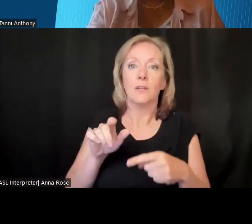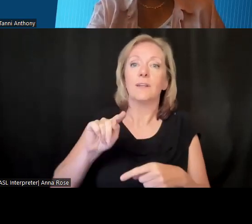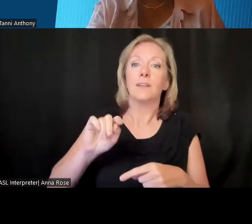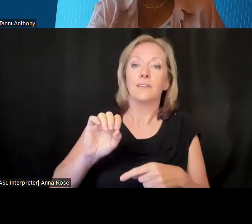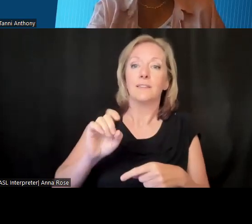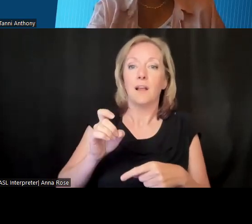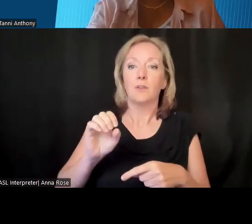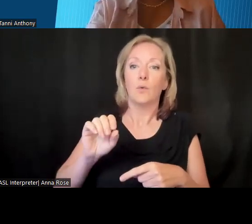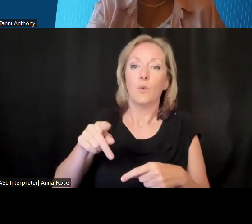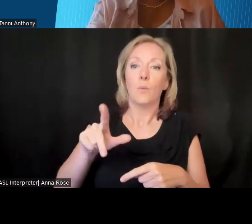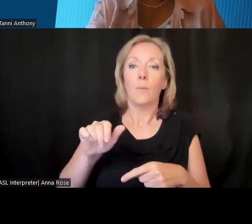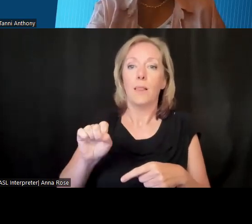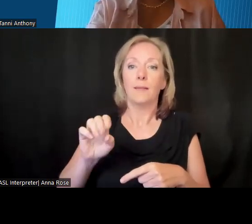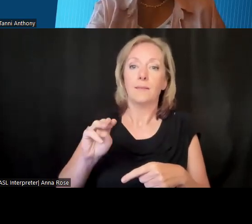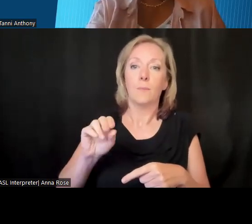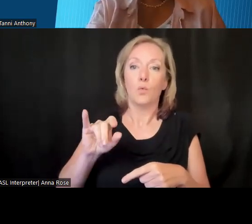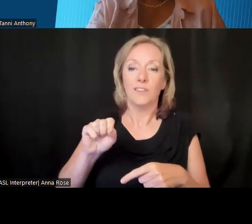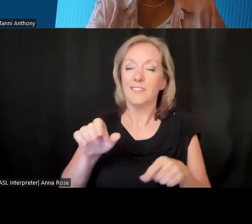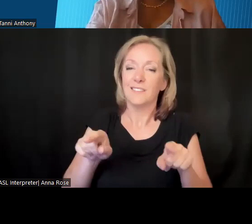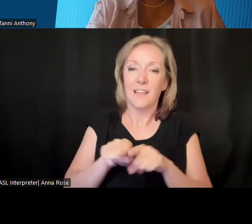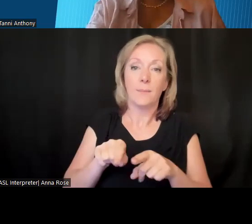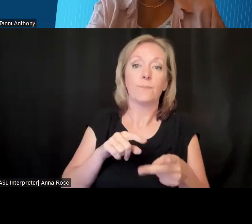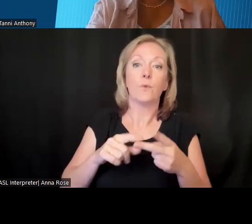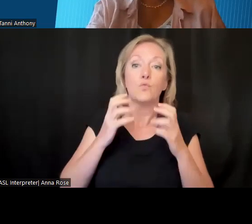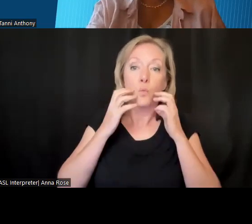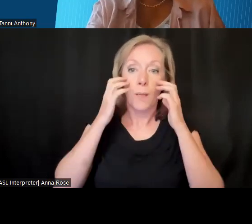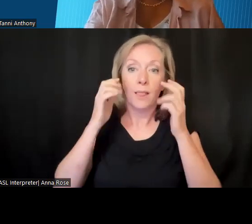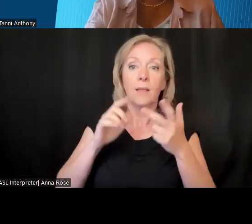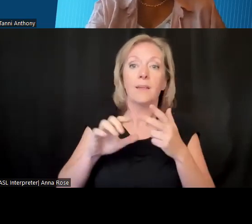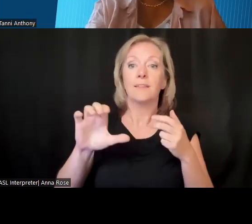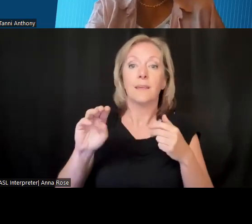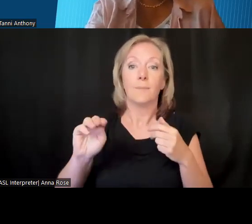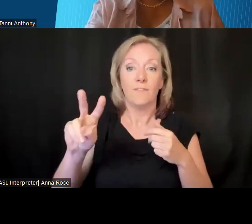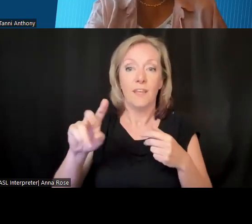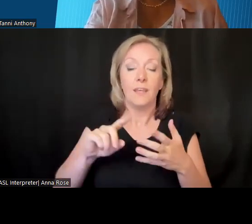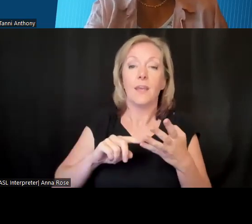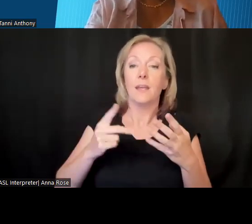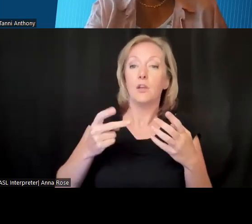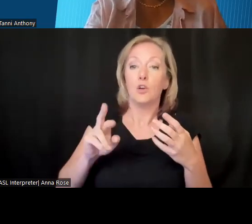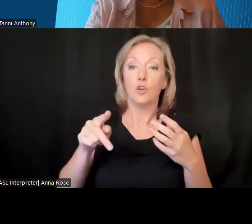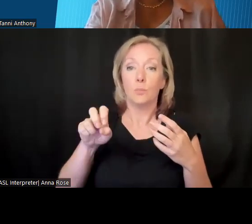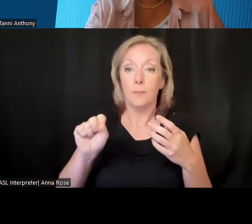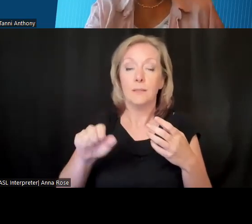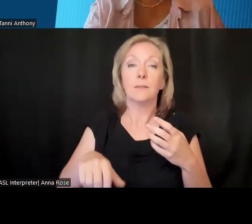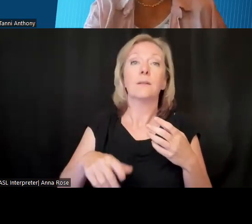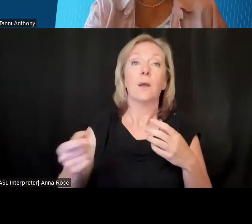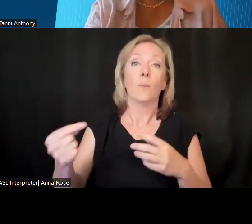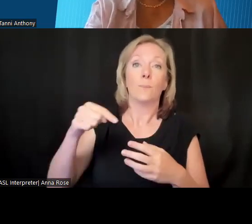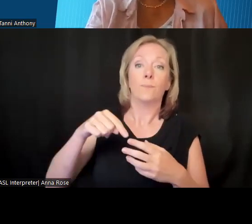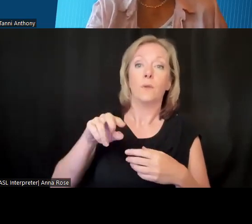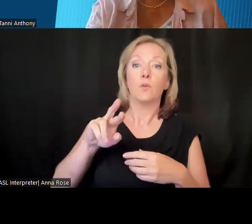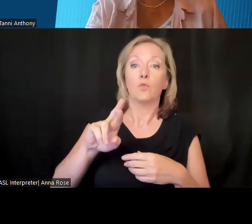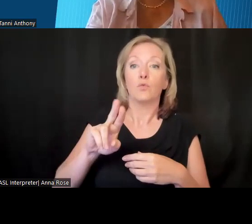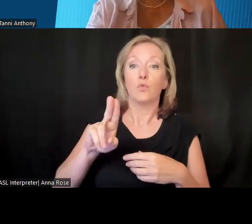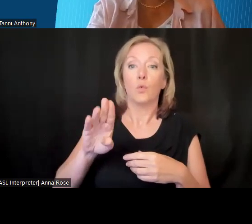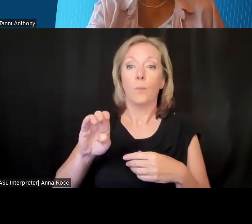toxoplasmosis, same worries. Rubella, CMV, and herpes. So I'll go back to rubella. It's been a success story in our